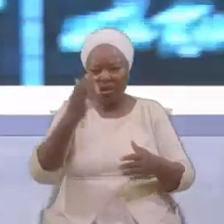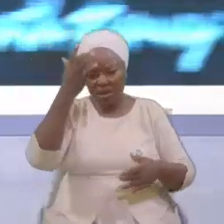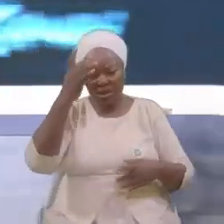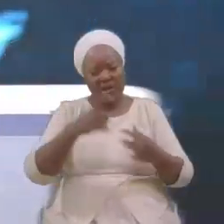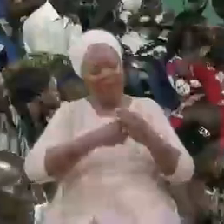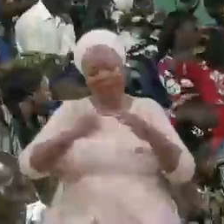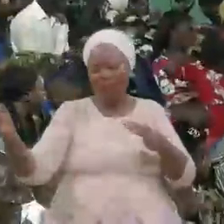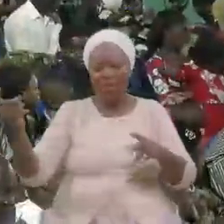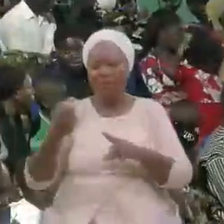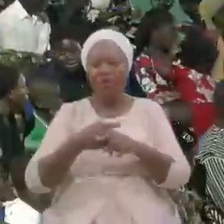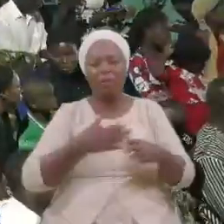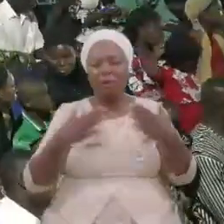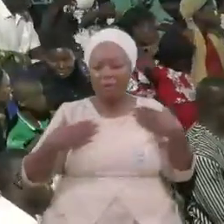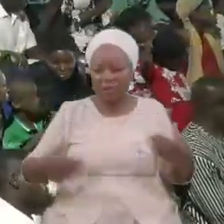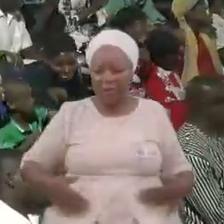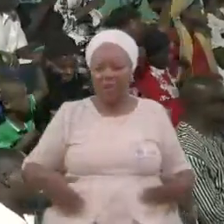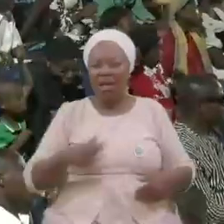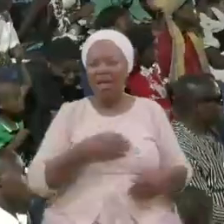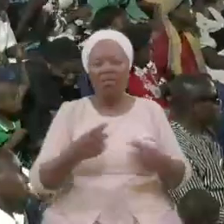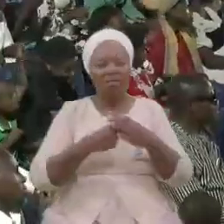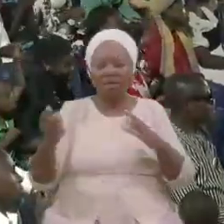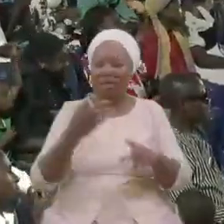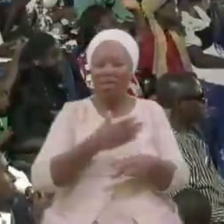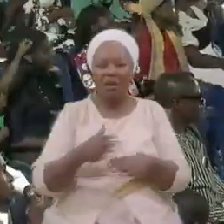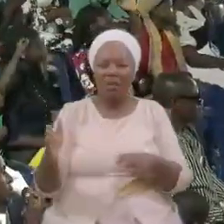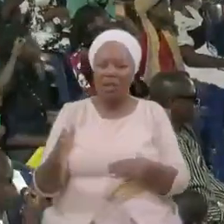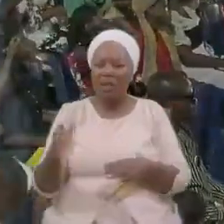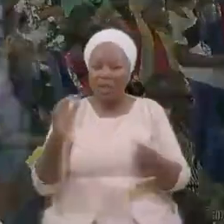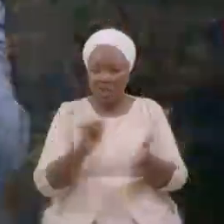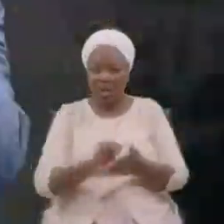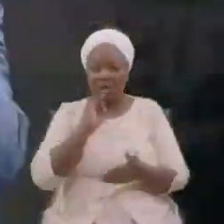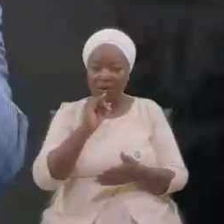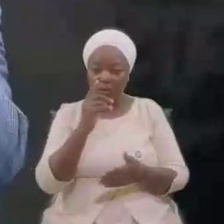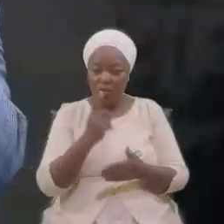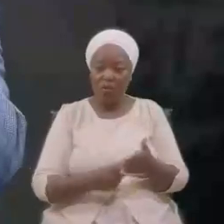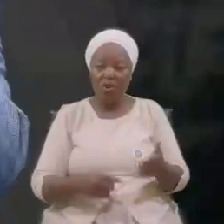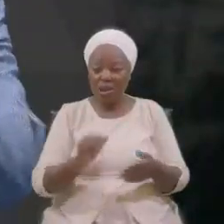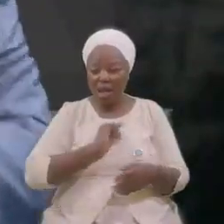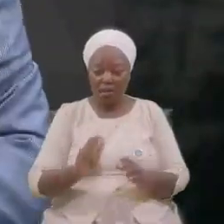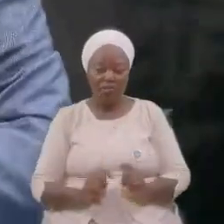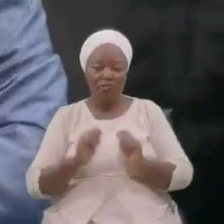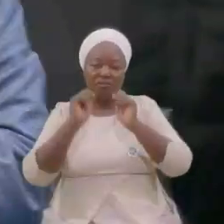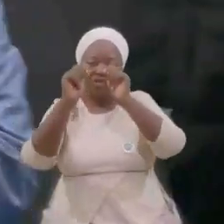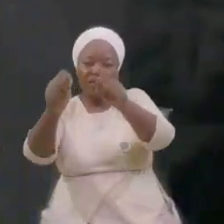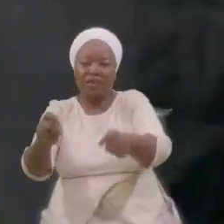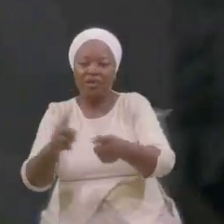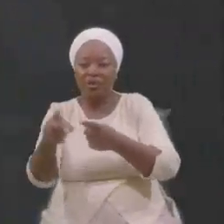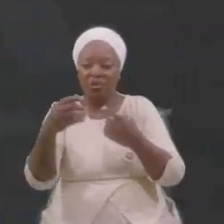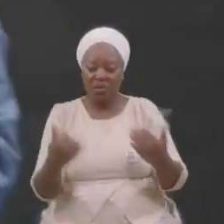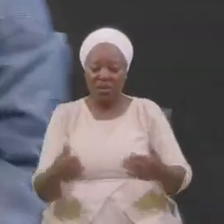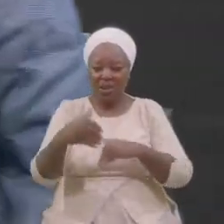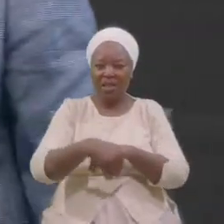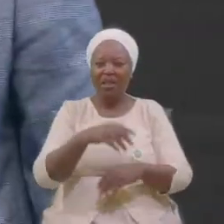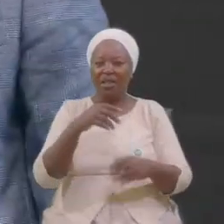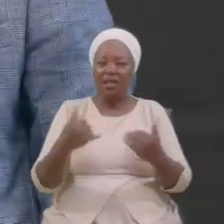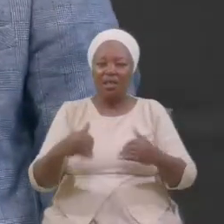vamoose. Vanish away. That's what I'm passing on to you tonight. Amen. That the final night, I